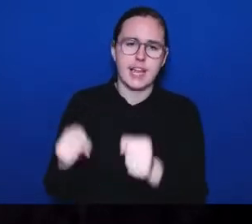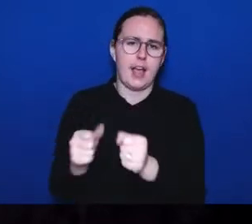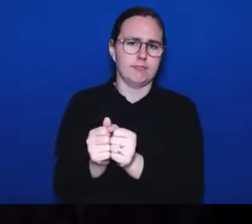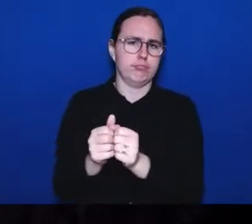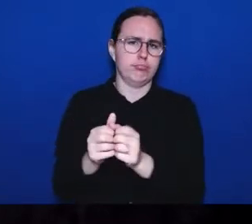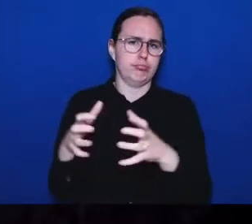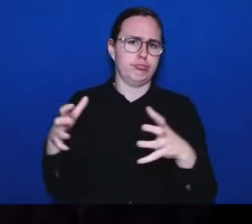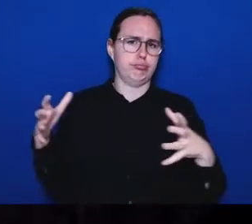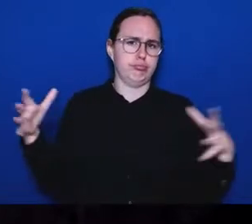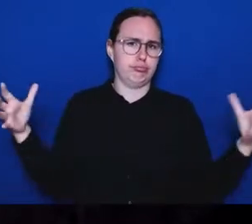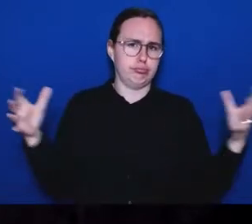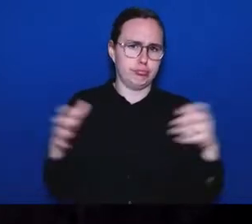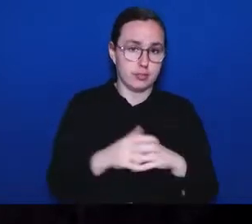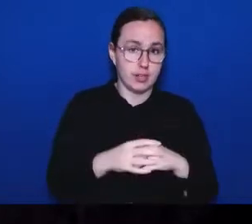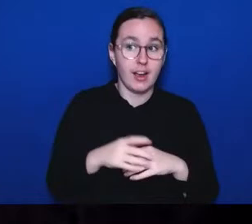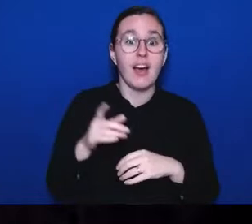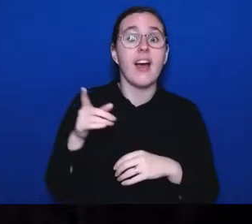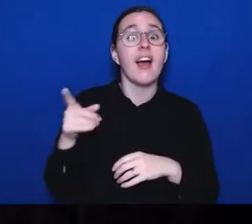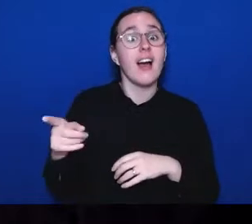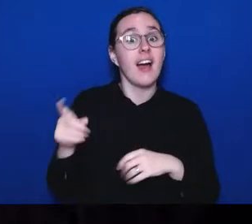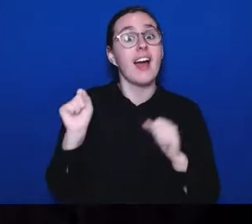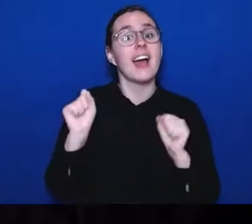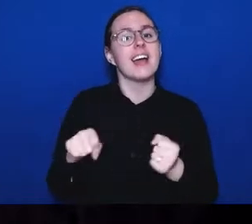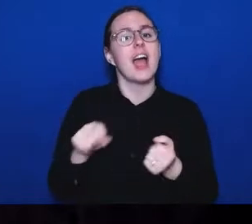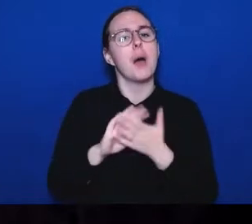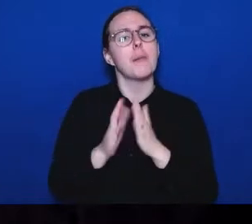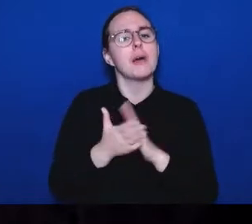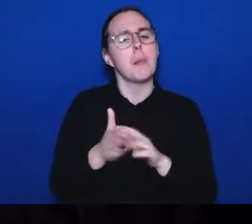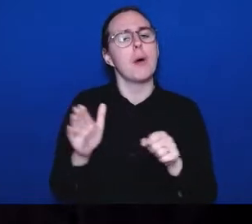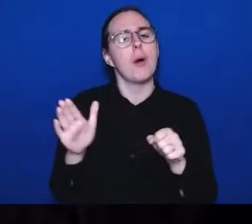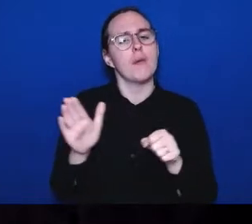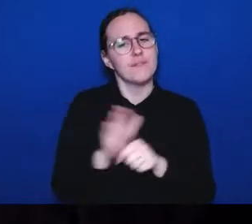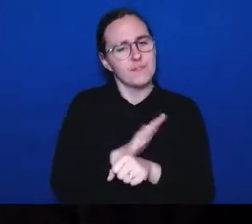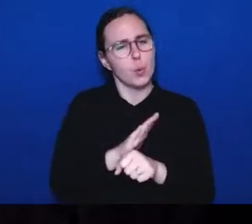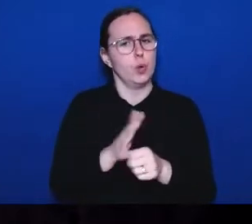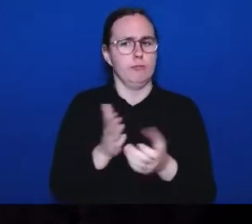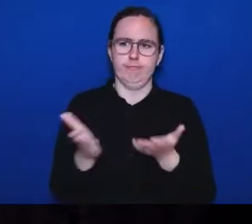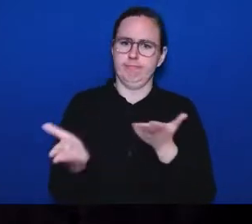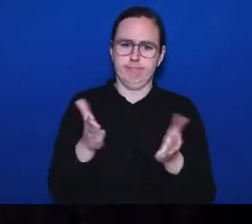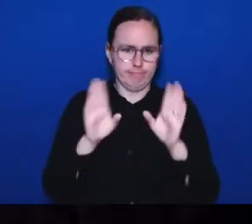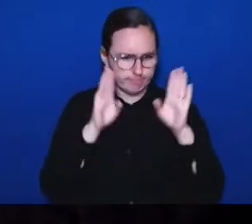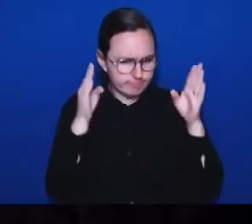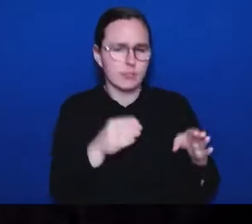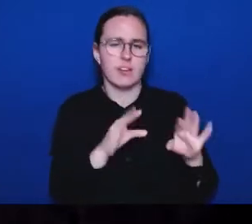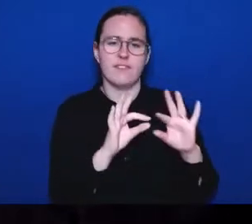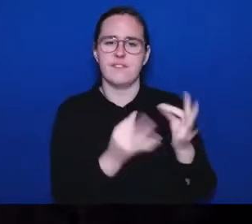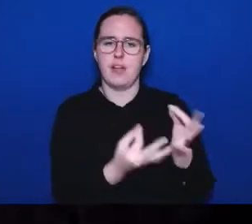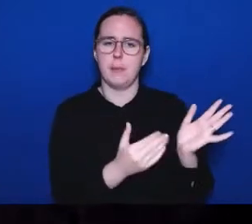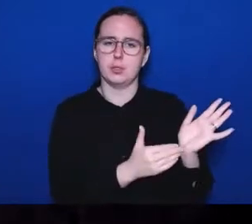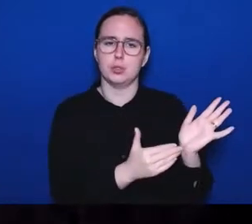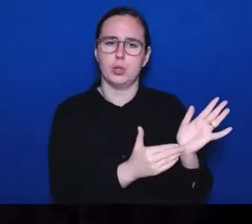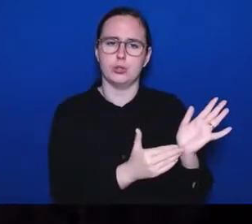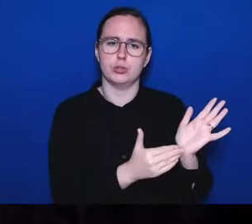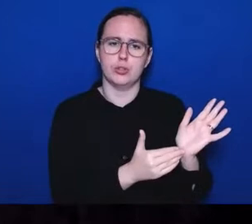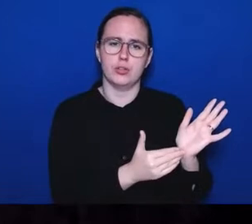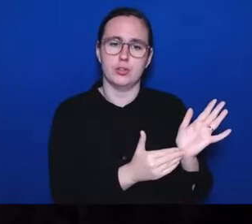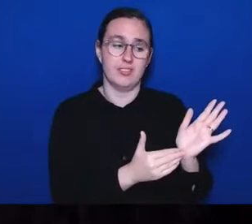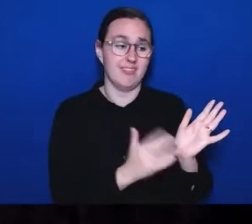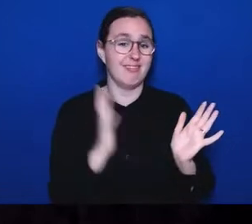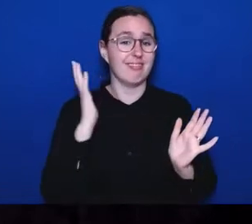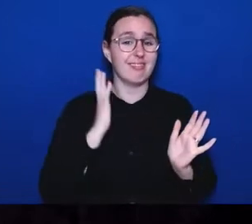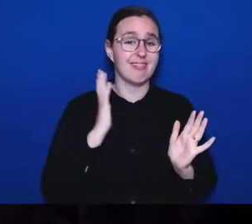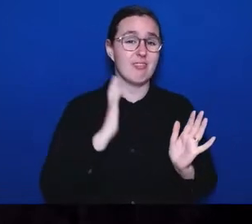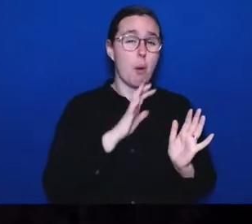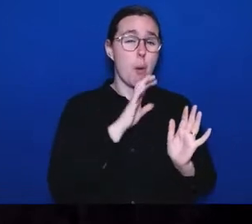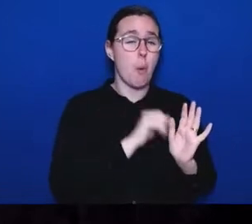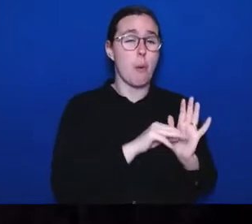full-service family doctor is there for people. So what we're going to see is a system that better cares for people, that focuses on the